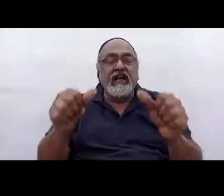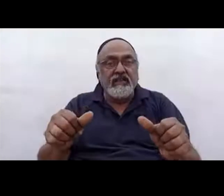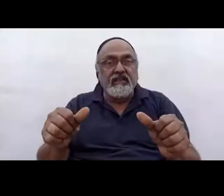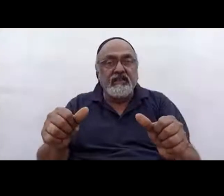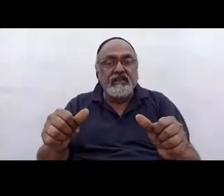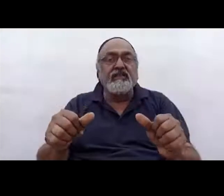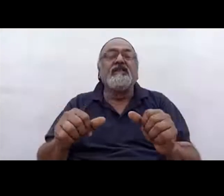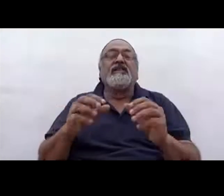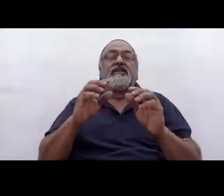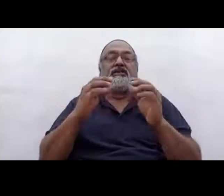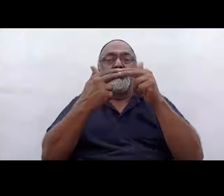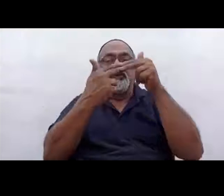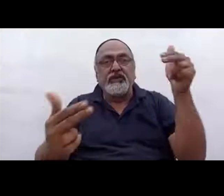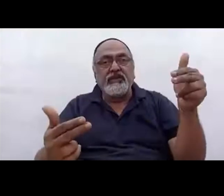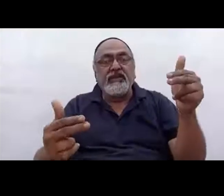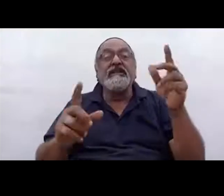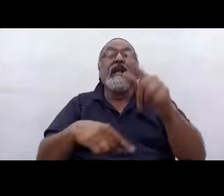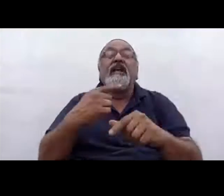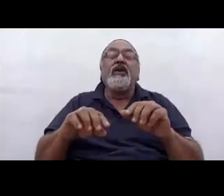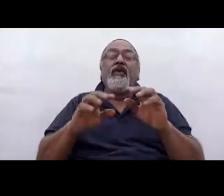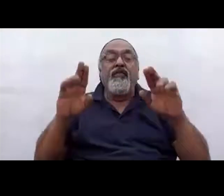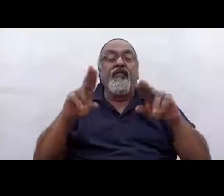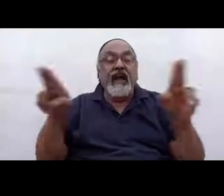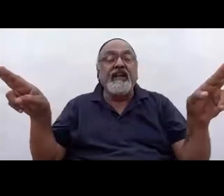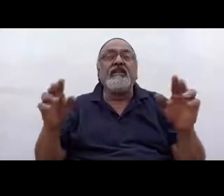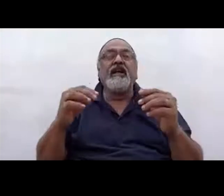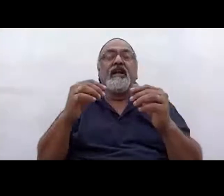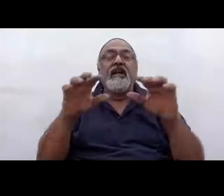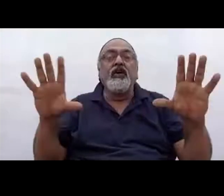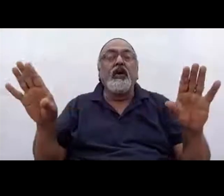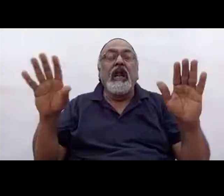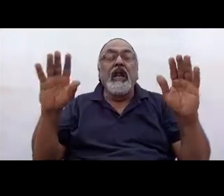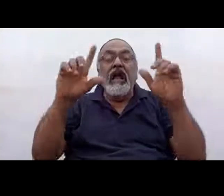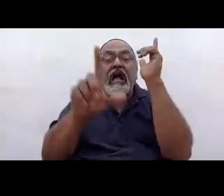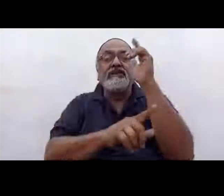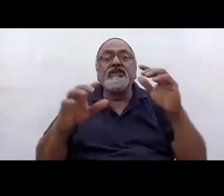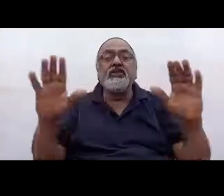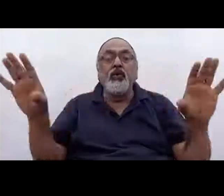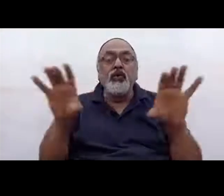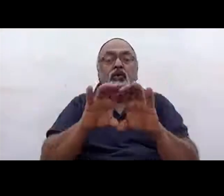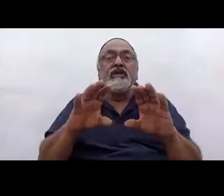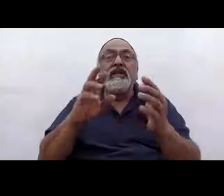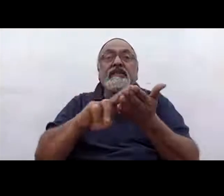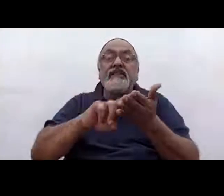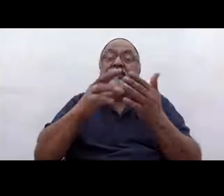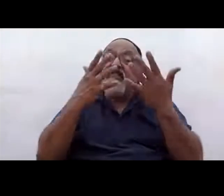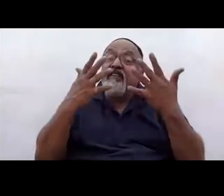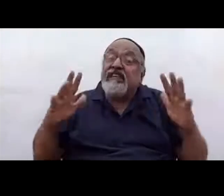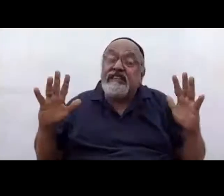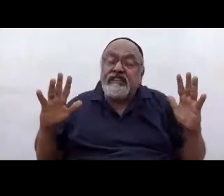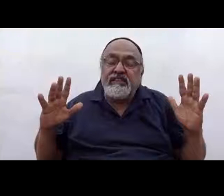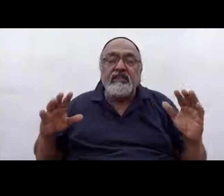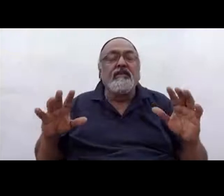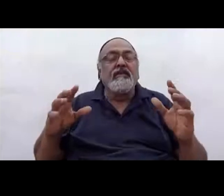question, in case the results and conclusion usually we derive at the end of the research, but in case we're supposed to submit